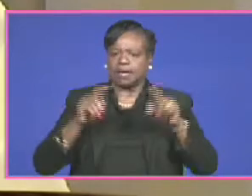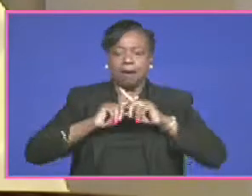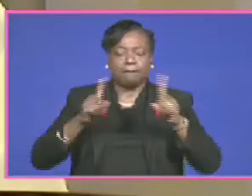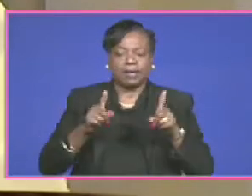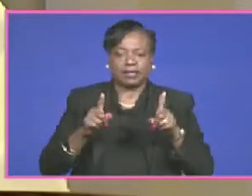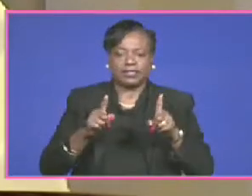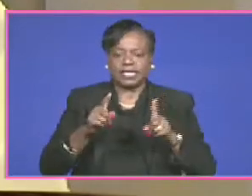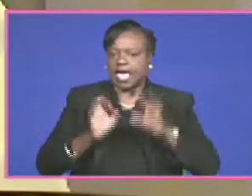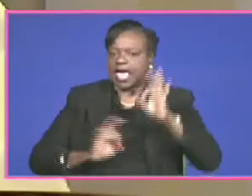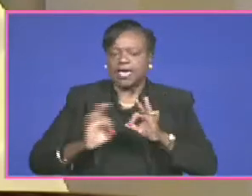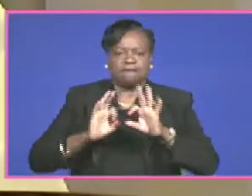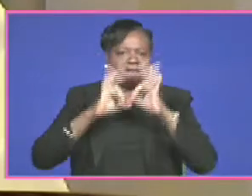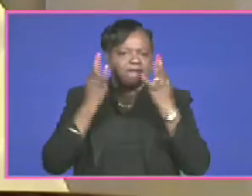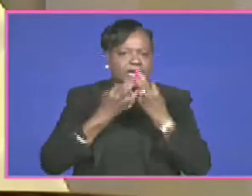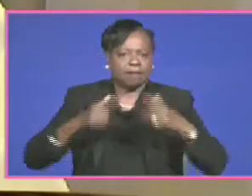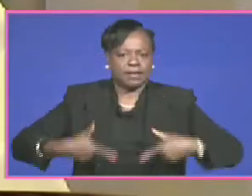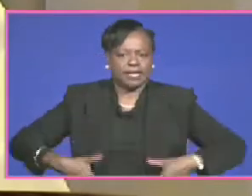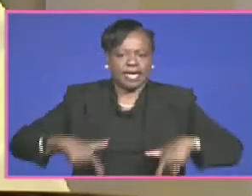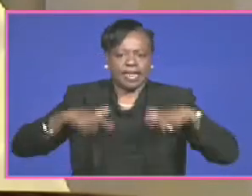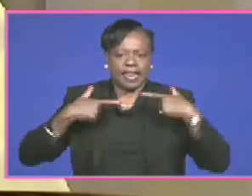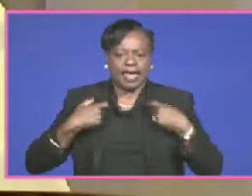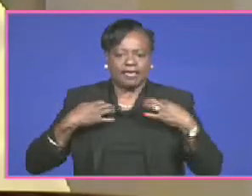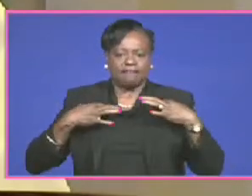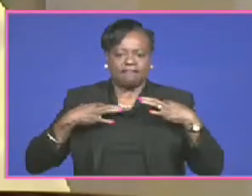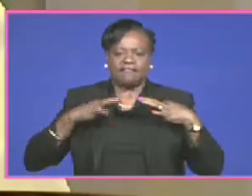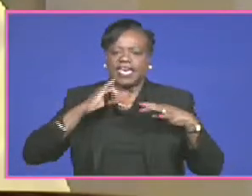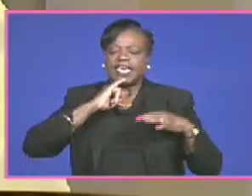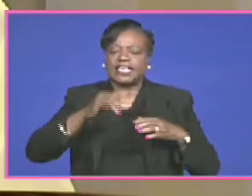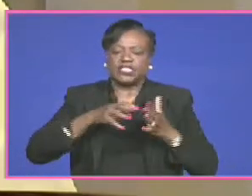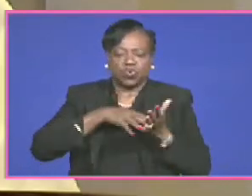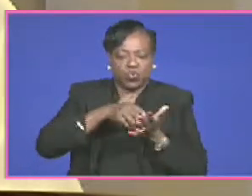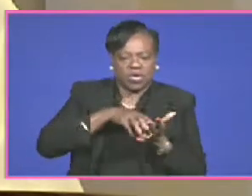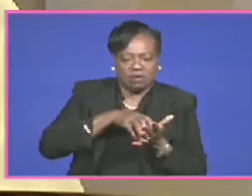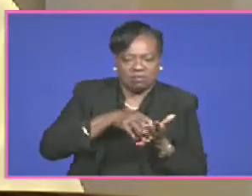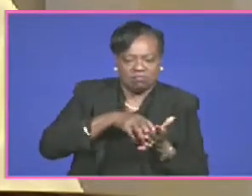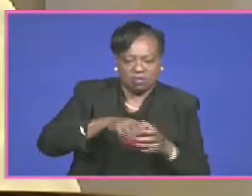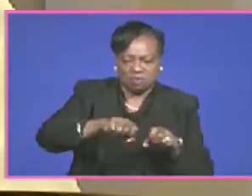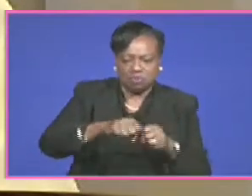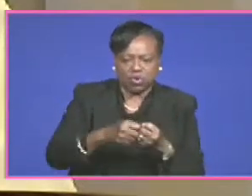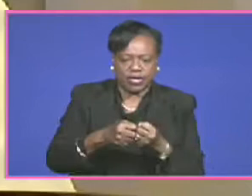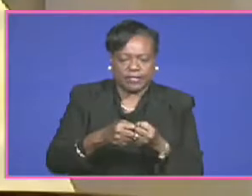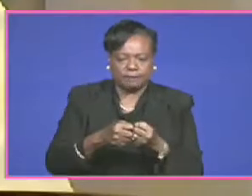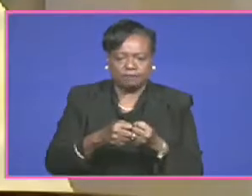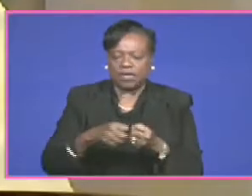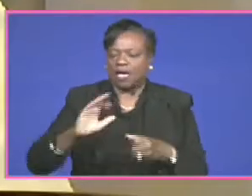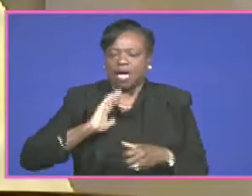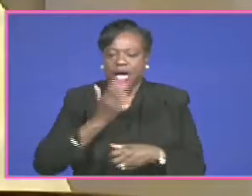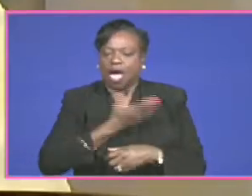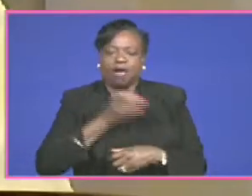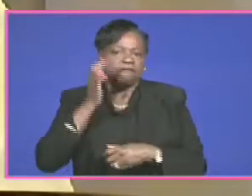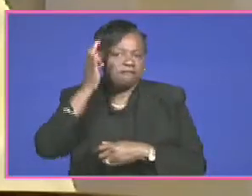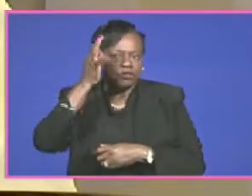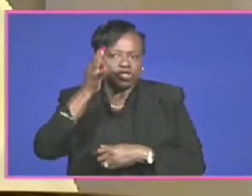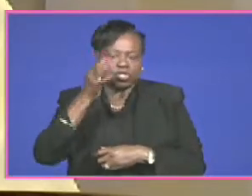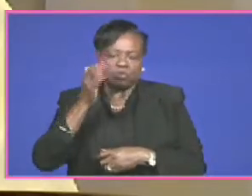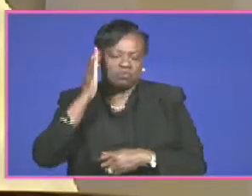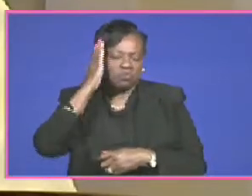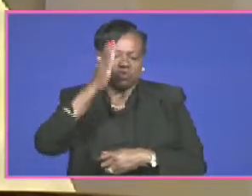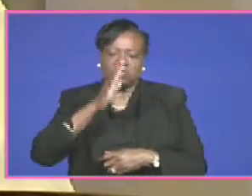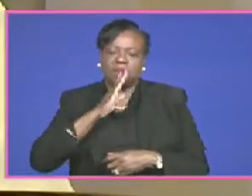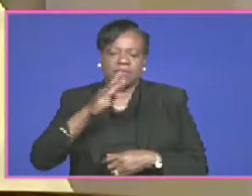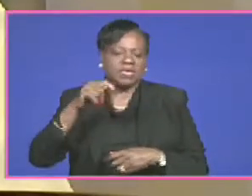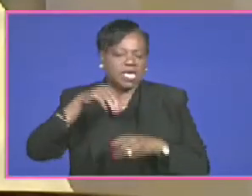But if family life is weak and fractured, our future will be in